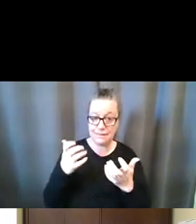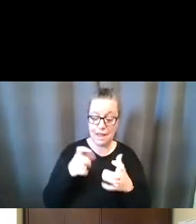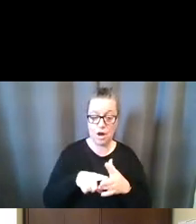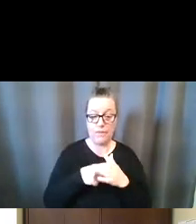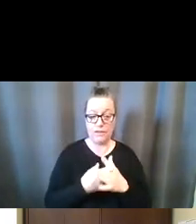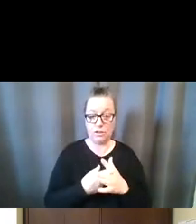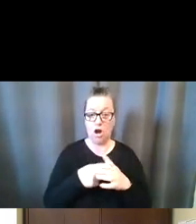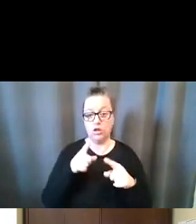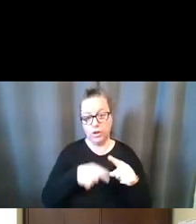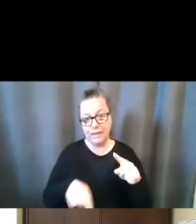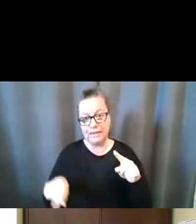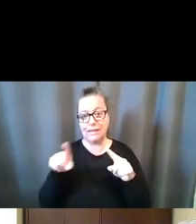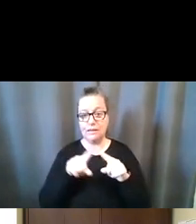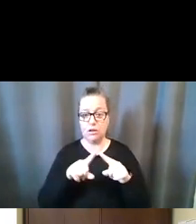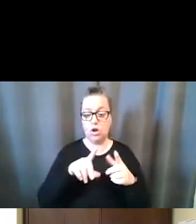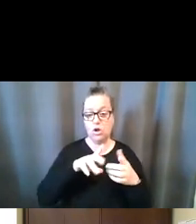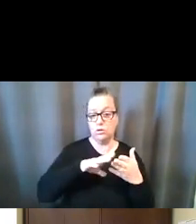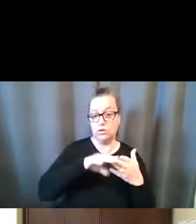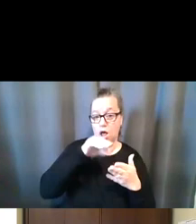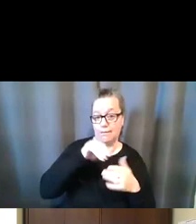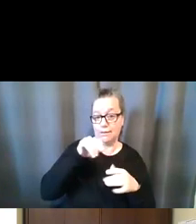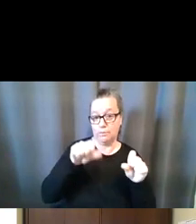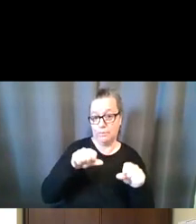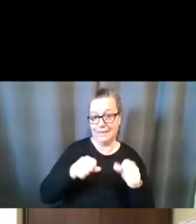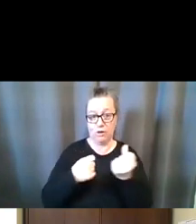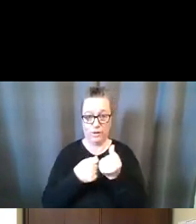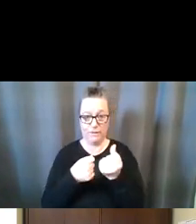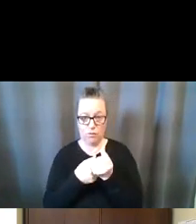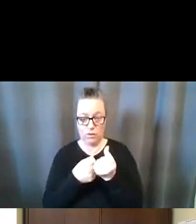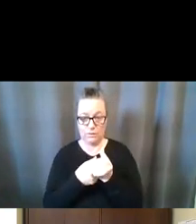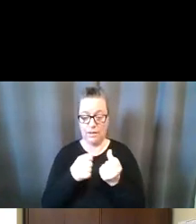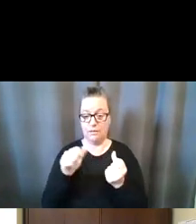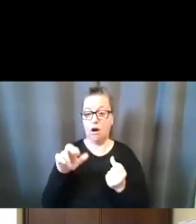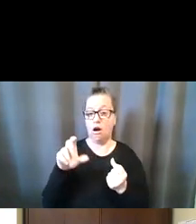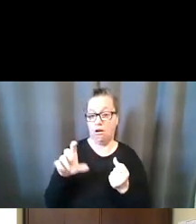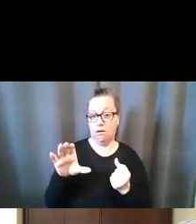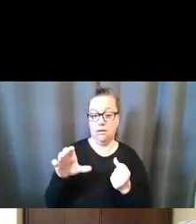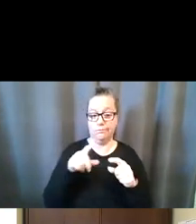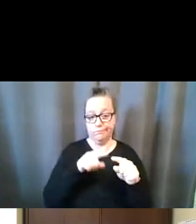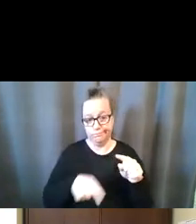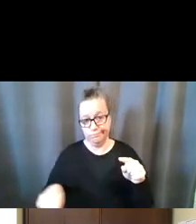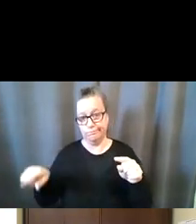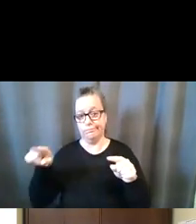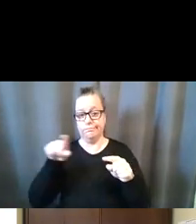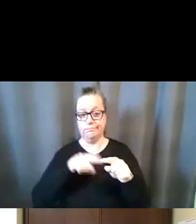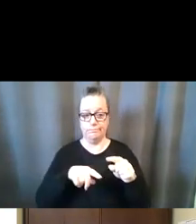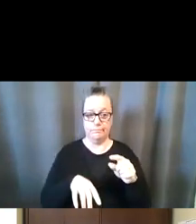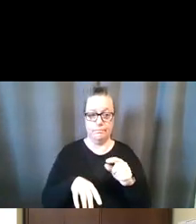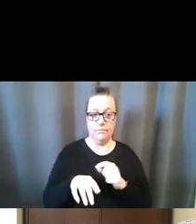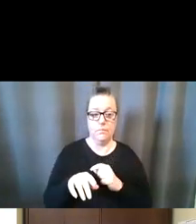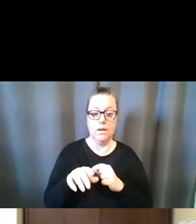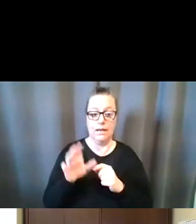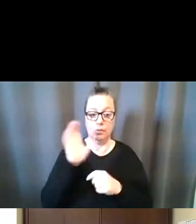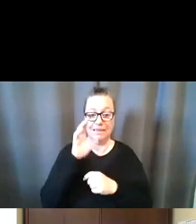into cyclical knowledge, ability, reinforcement arcs as we find value, establish goals, seek perfection,